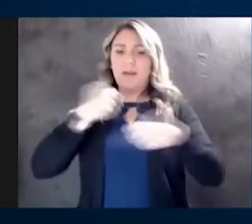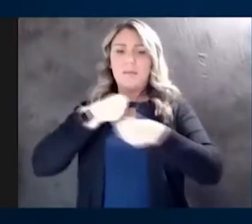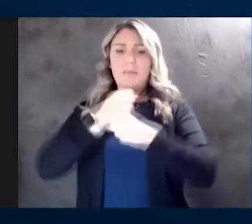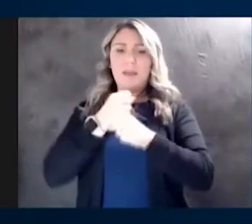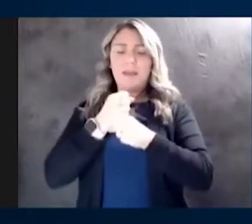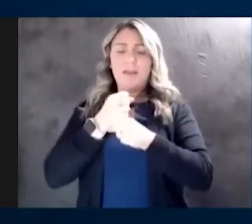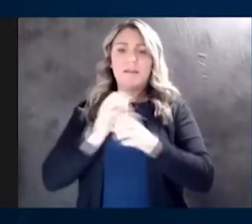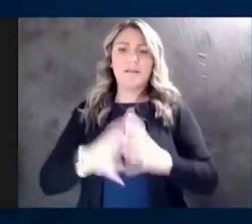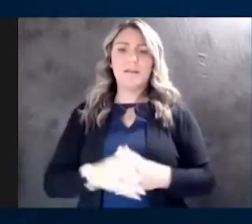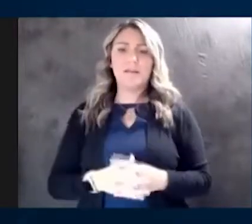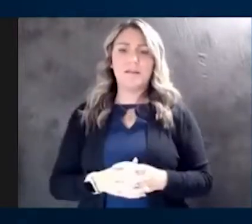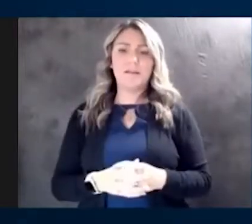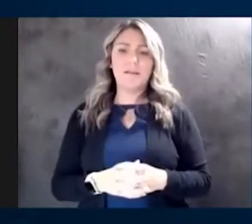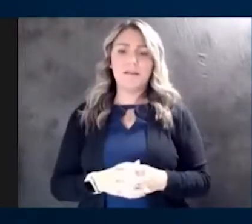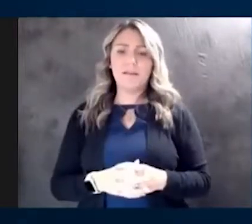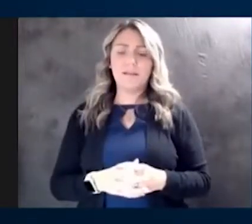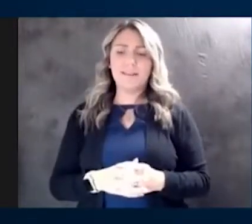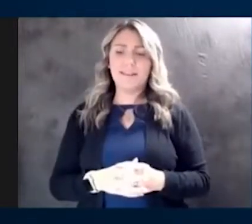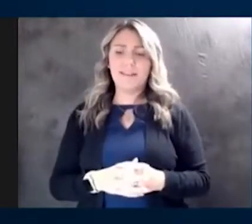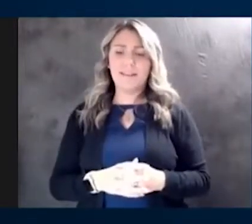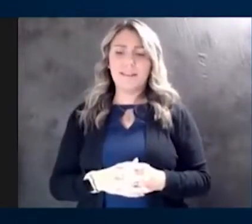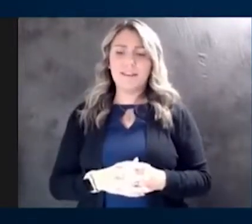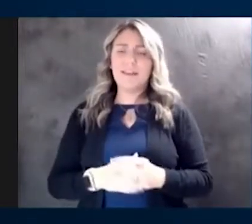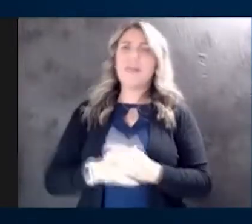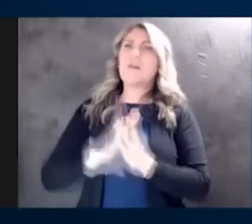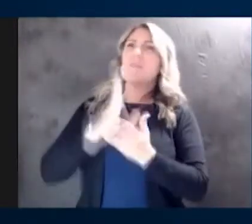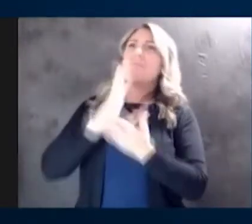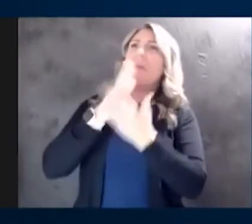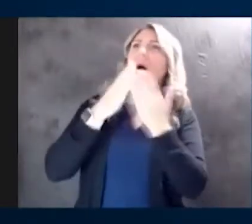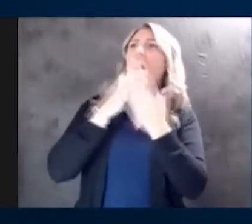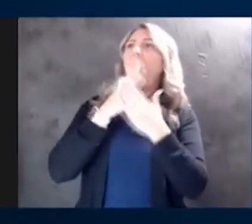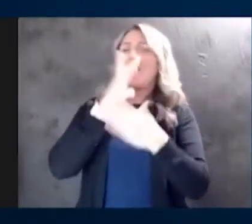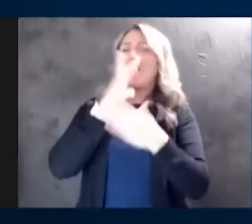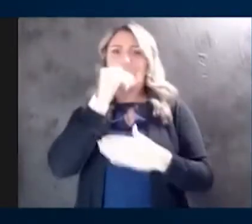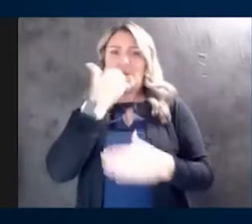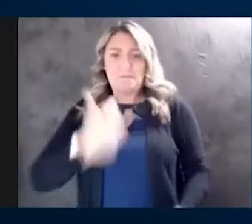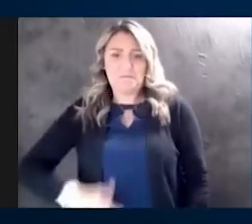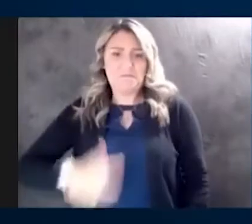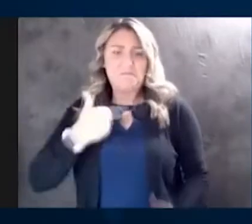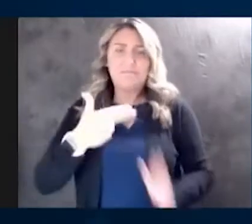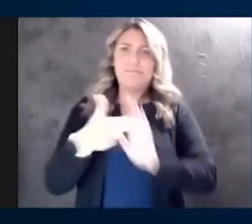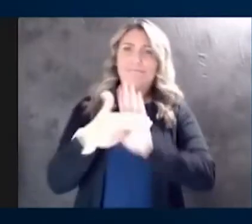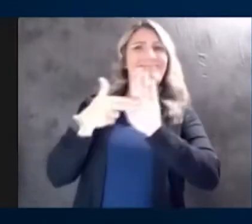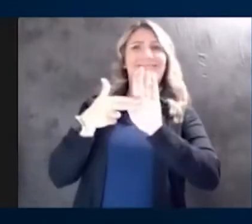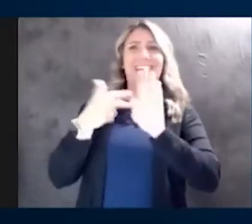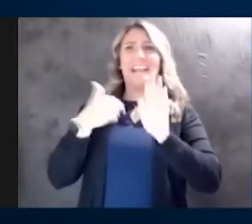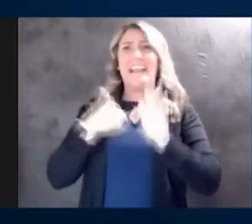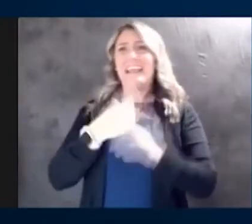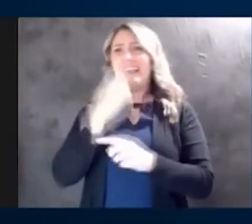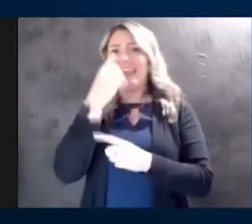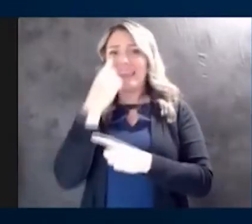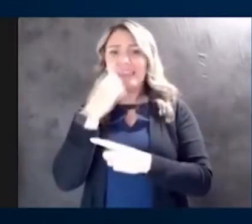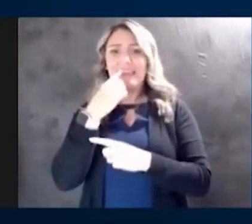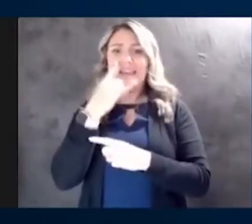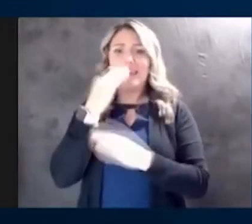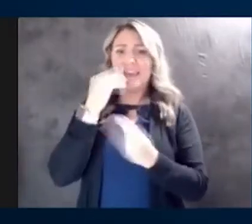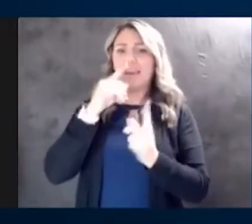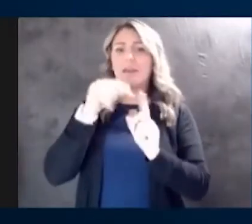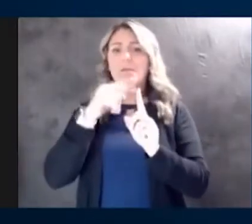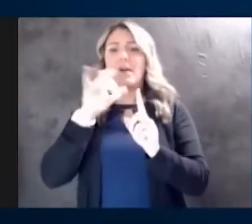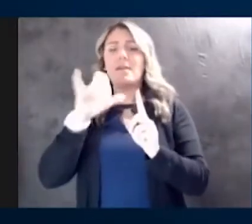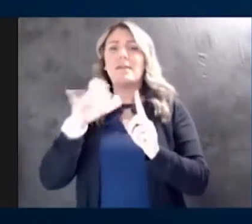part of who I am as possible, even though I do think about it every